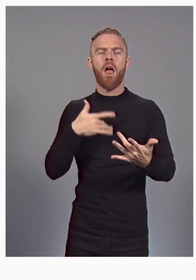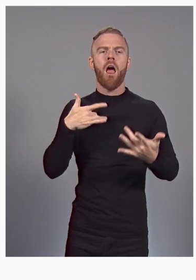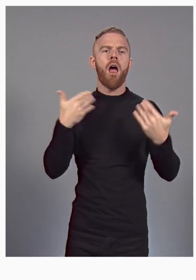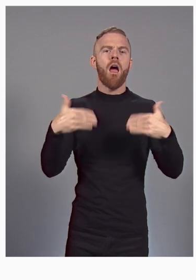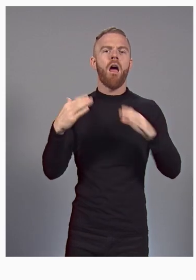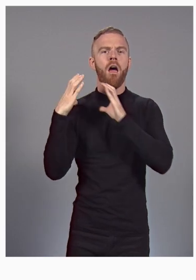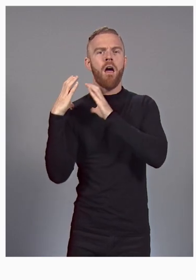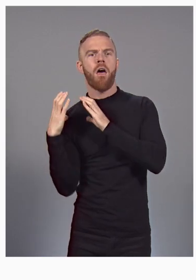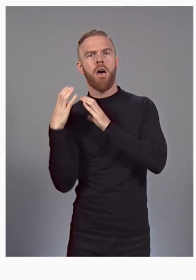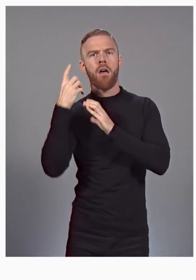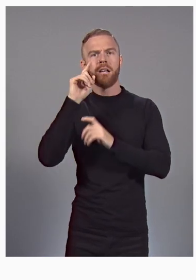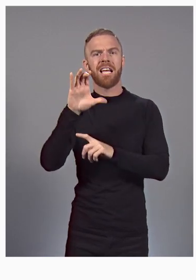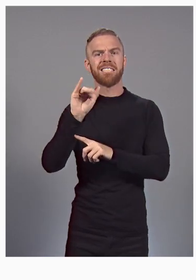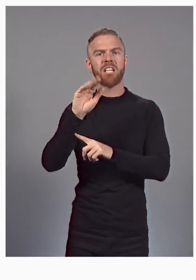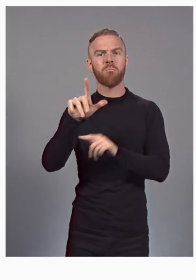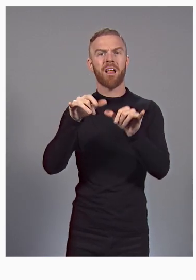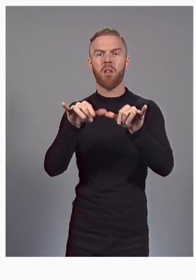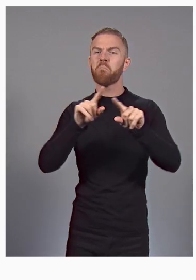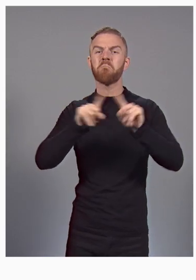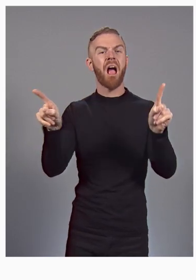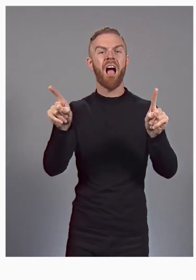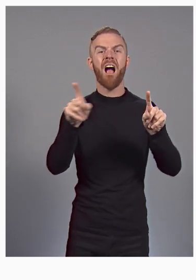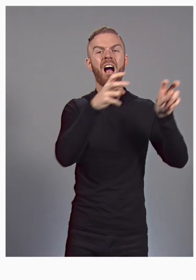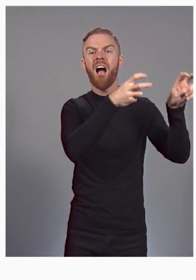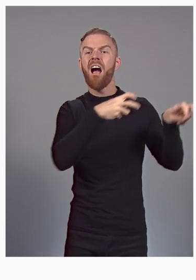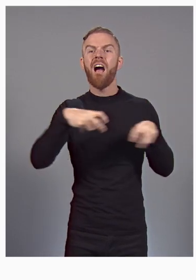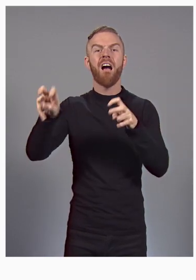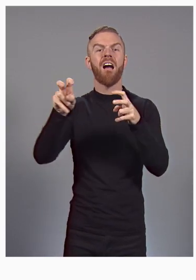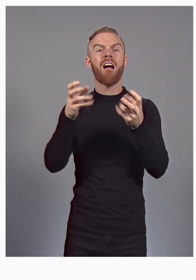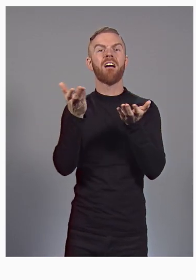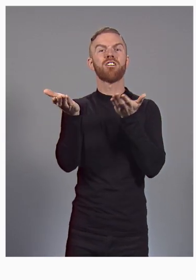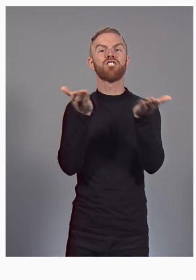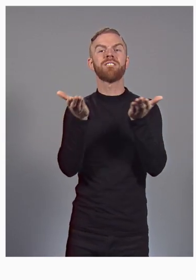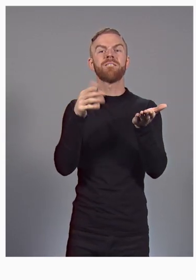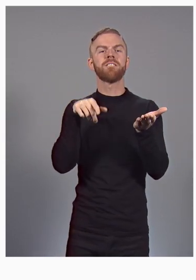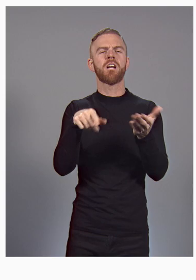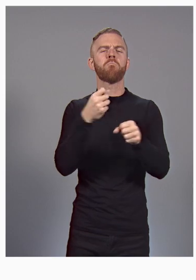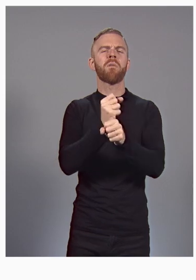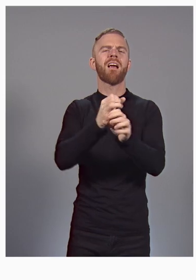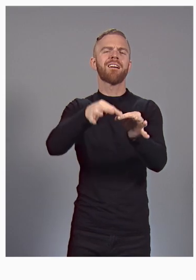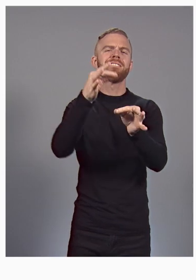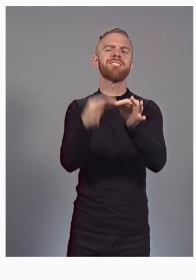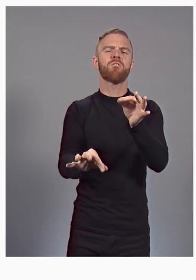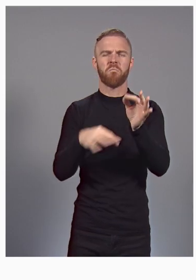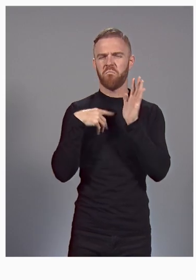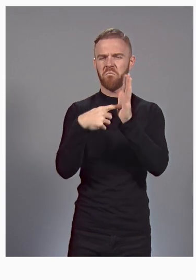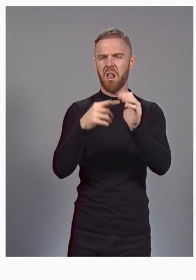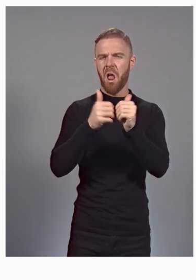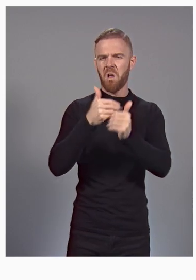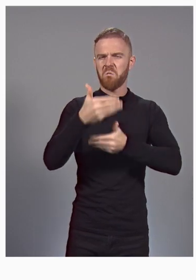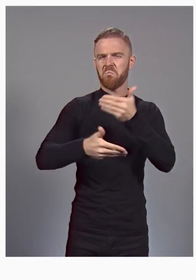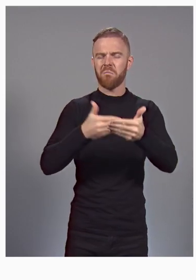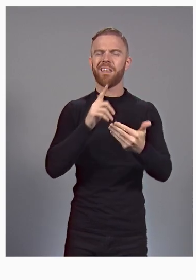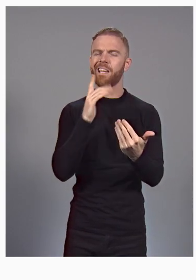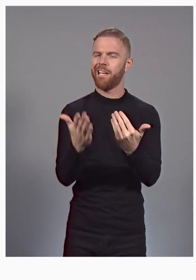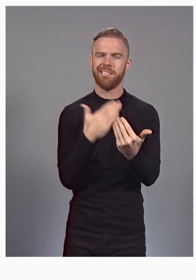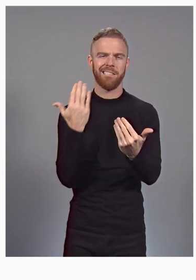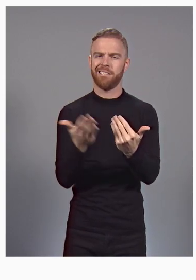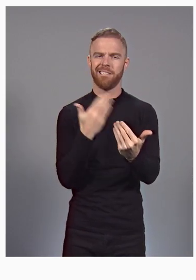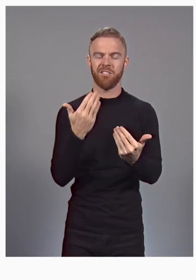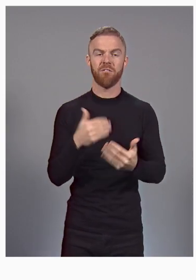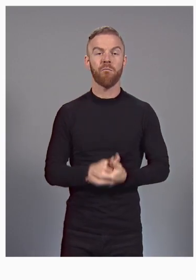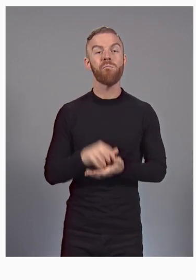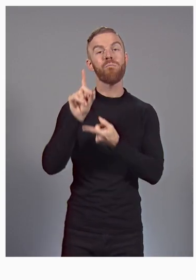that Database Migration Service makes this simple. And I'll walk you through just how easy it is. Database